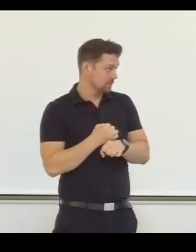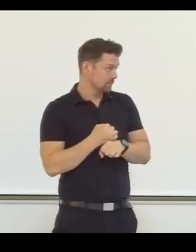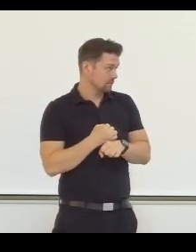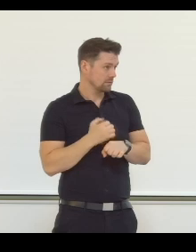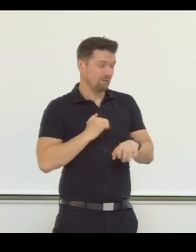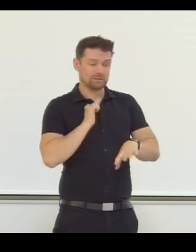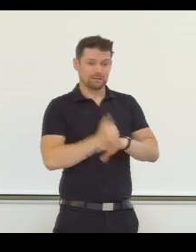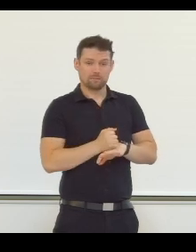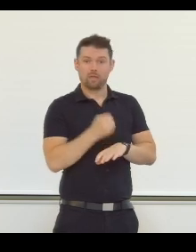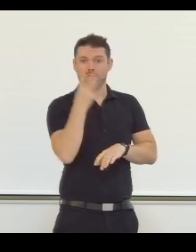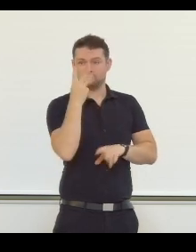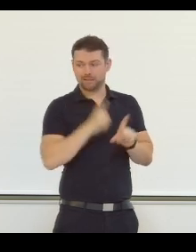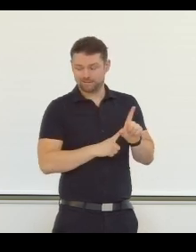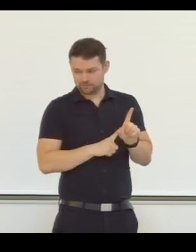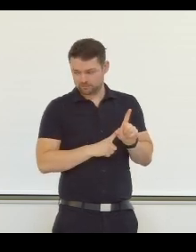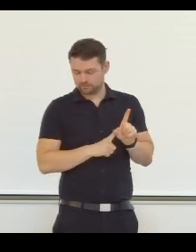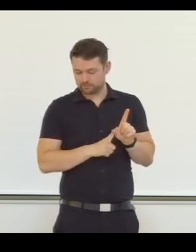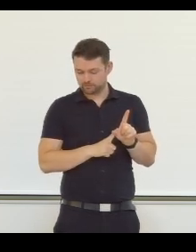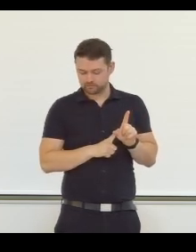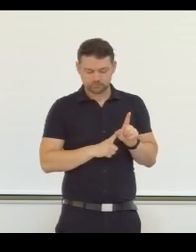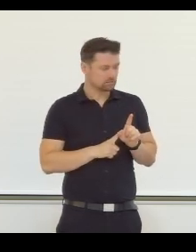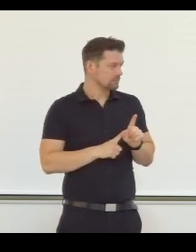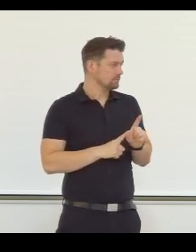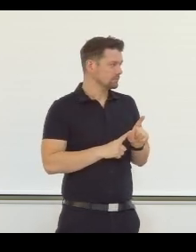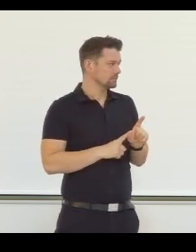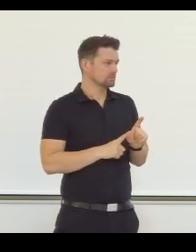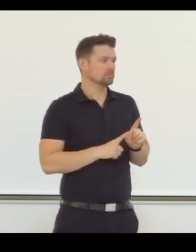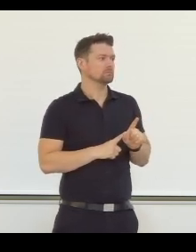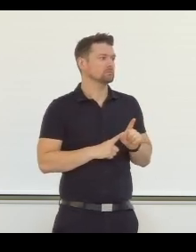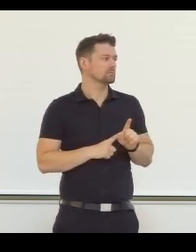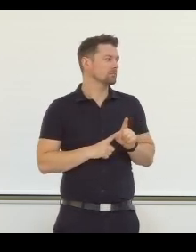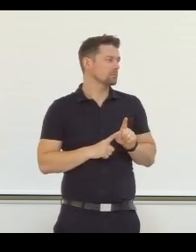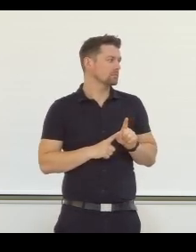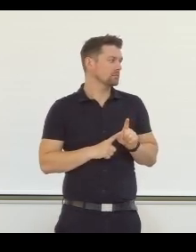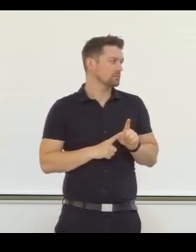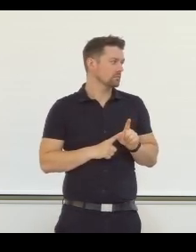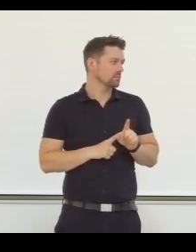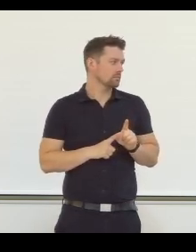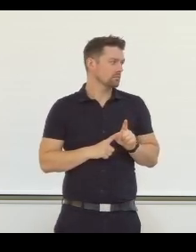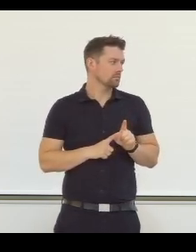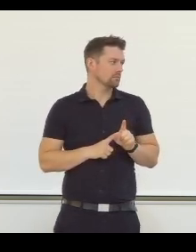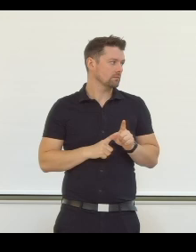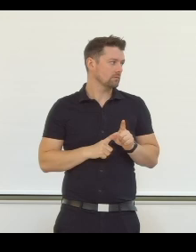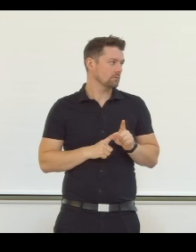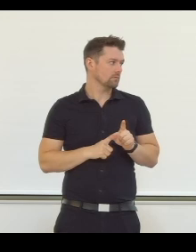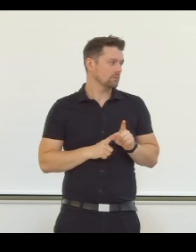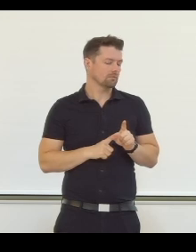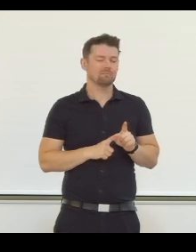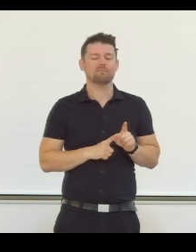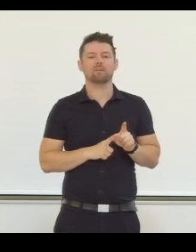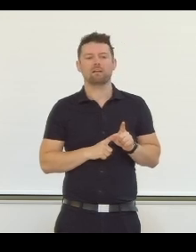years. And then also doing a stepwise, going into